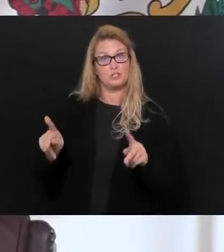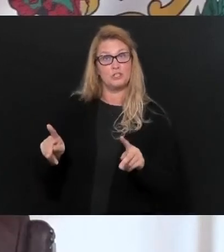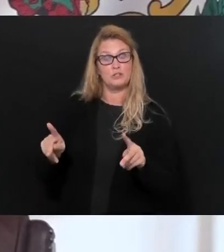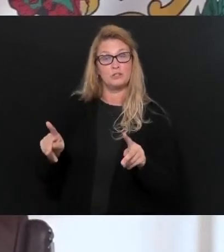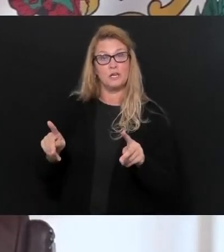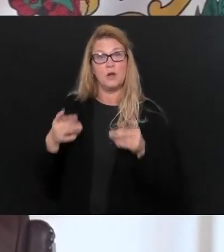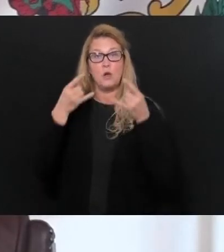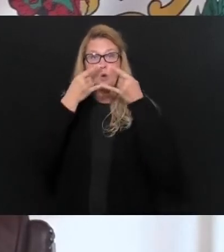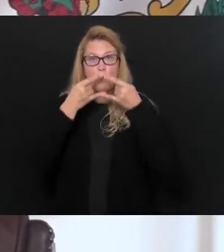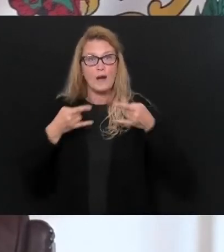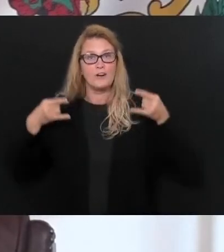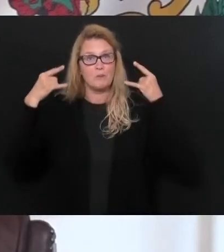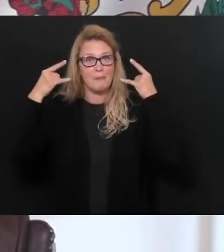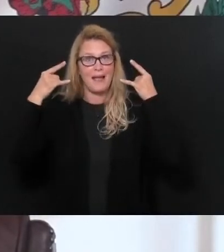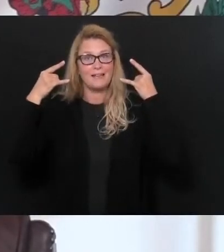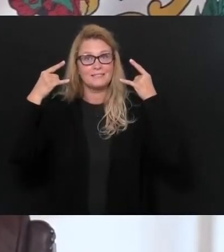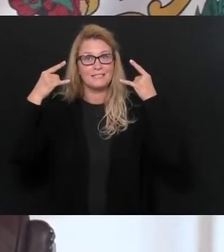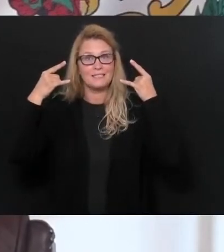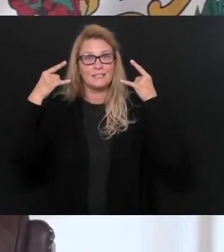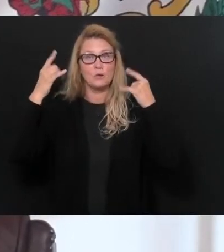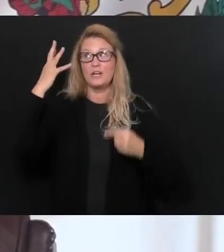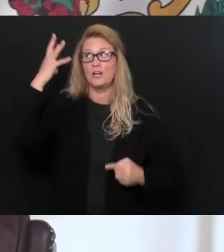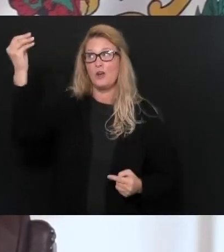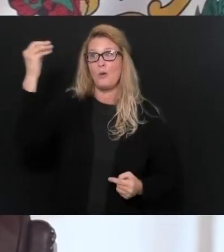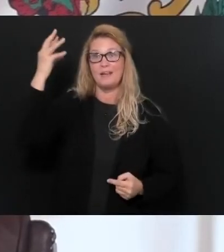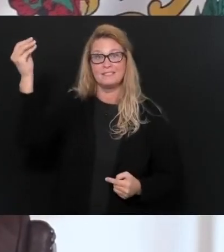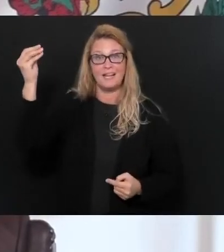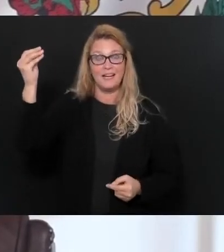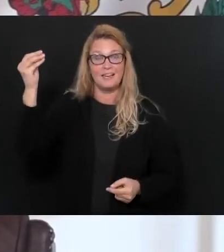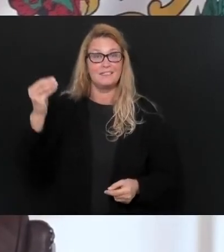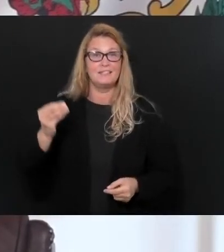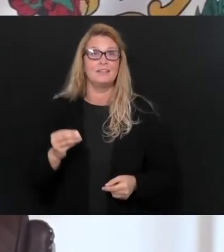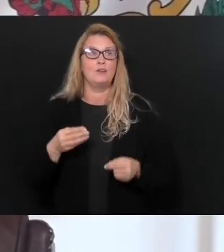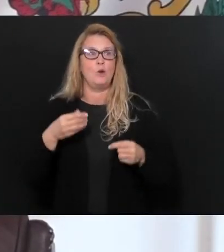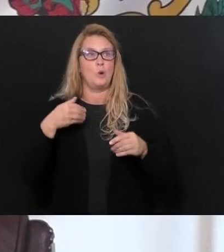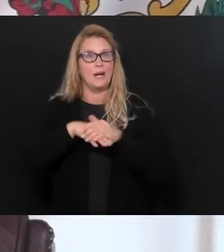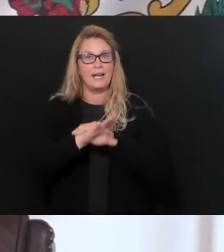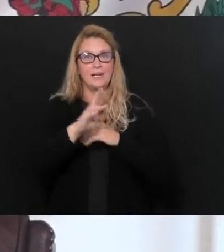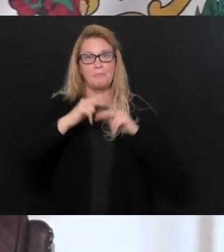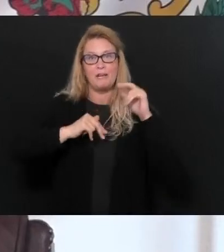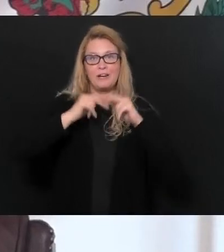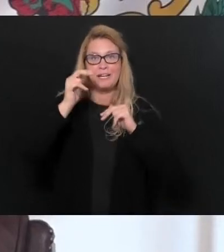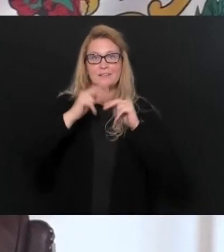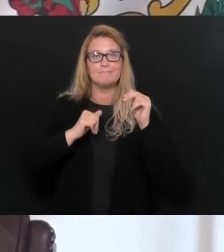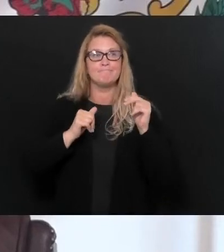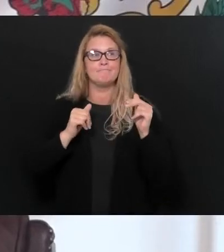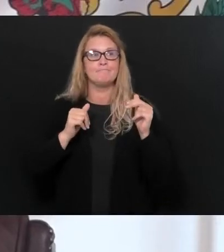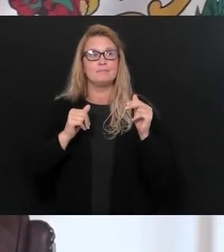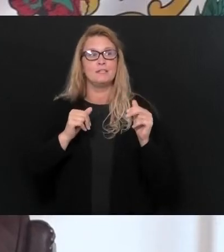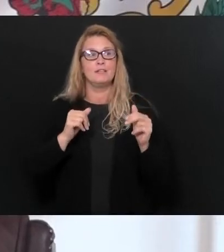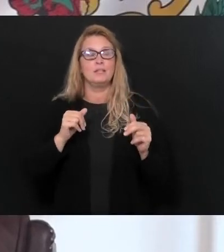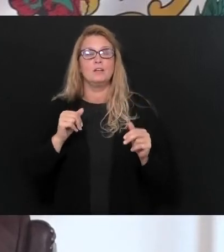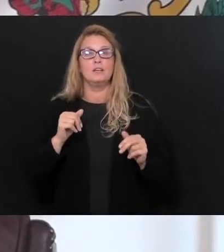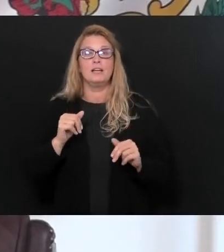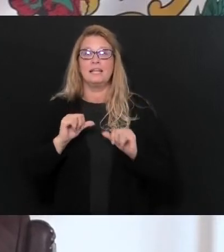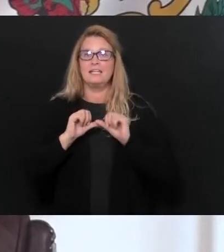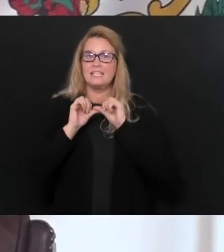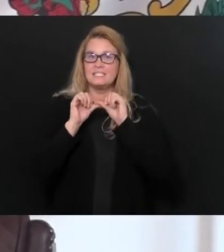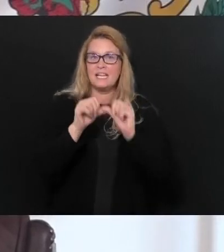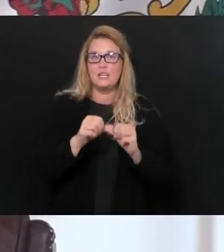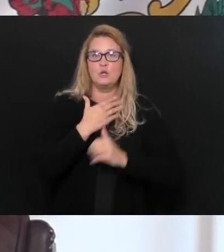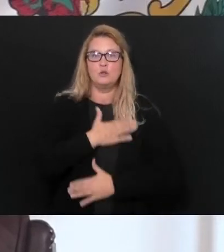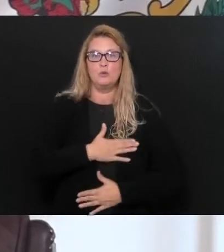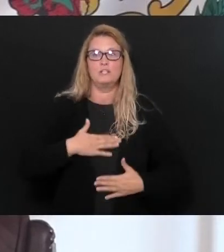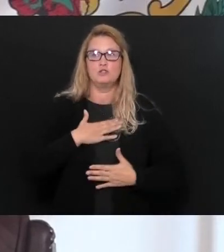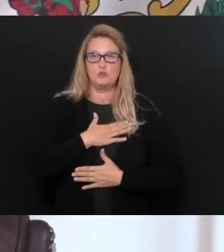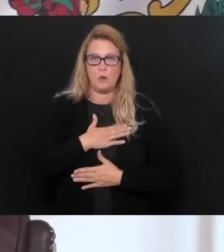your mask at all times when you go outside or you're going into a public building. Absolutely continue to enjoy